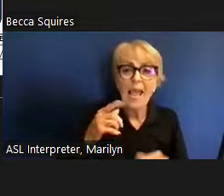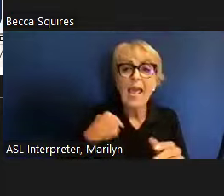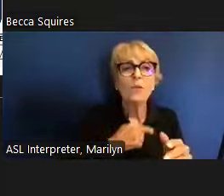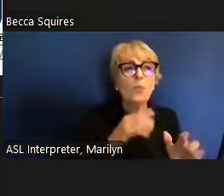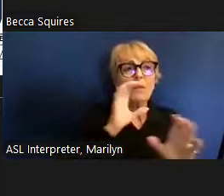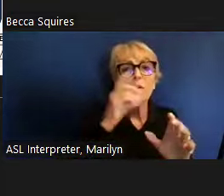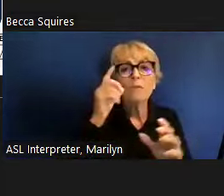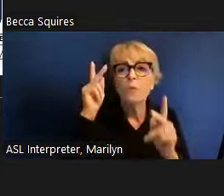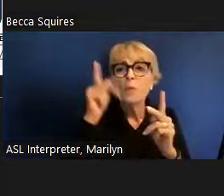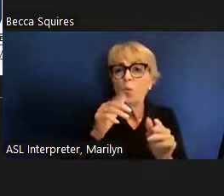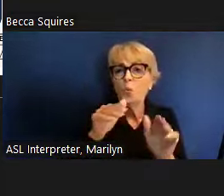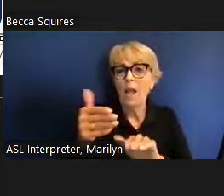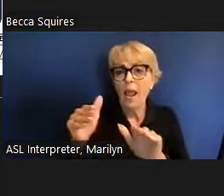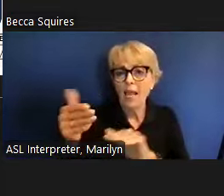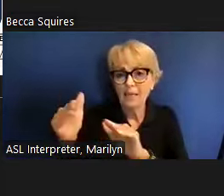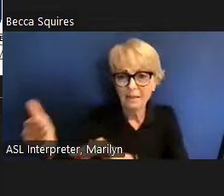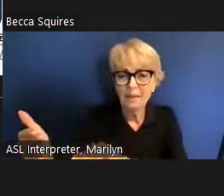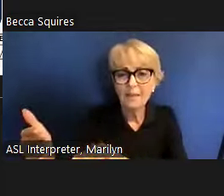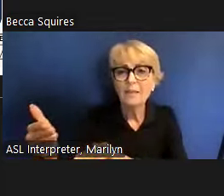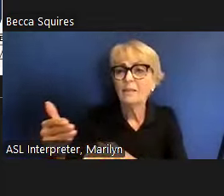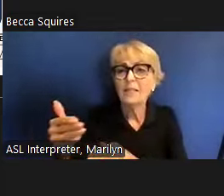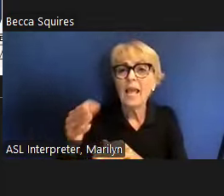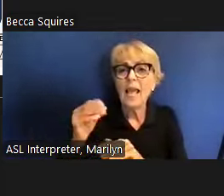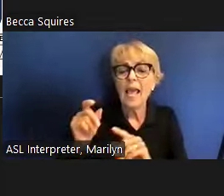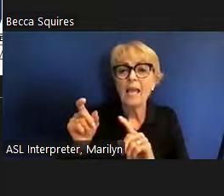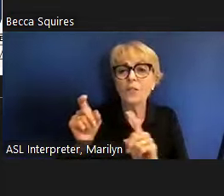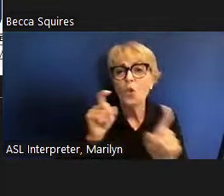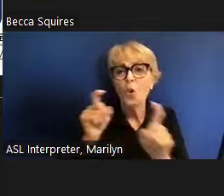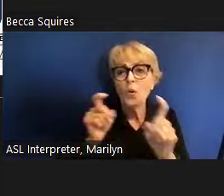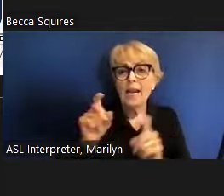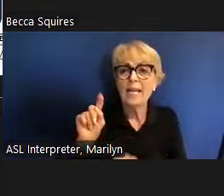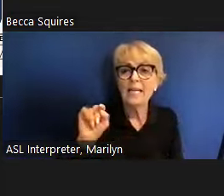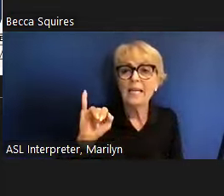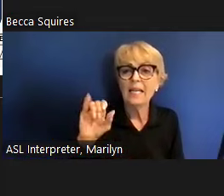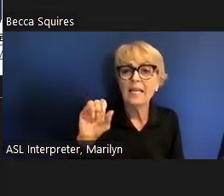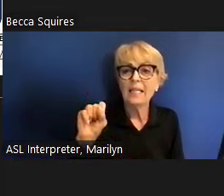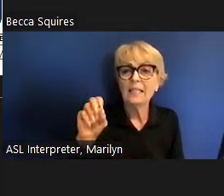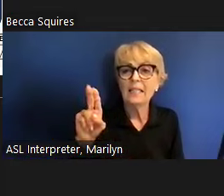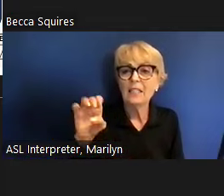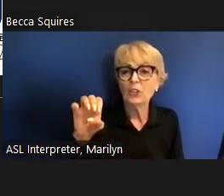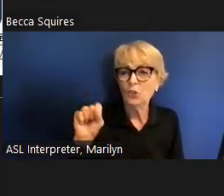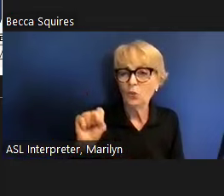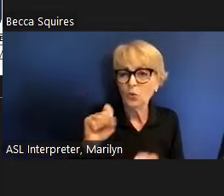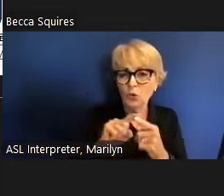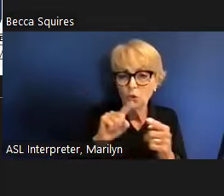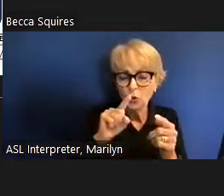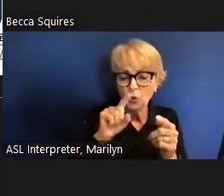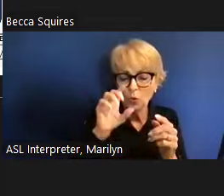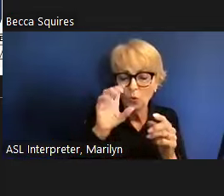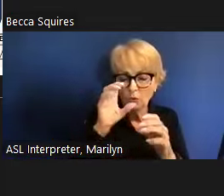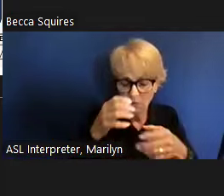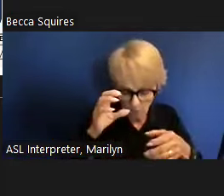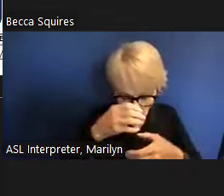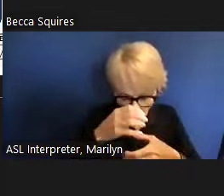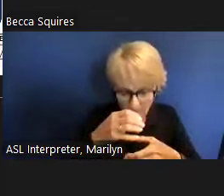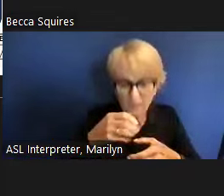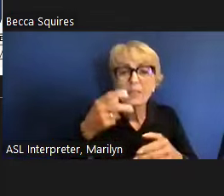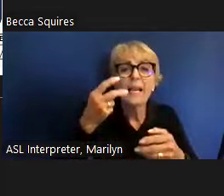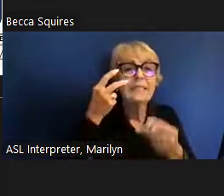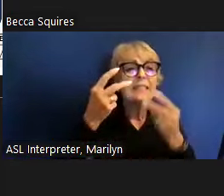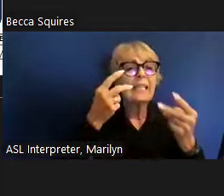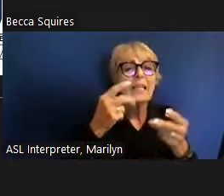had died and donated their tissues so that we could look to see under the microscope what's going on in